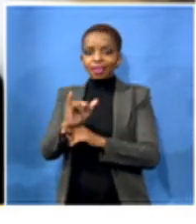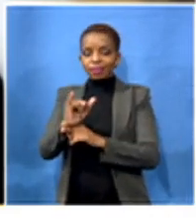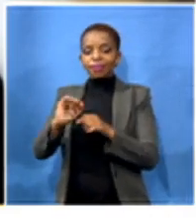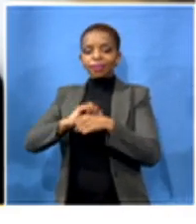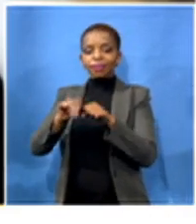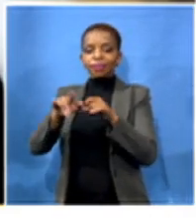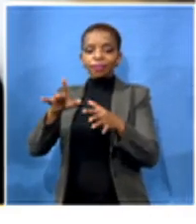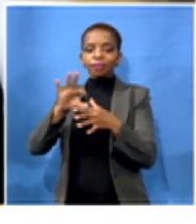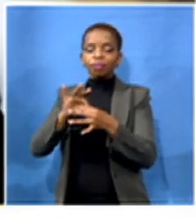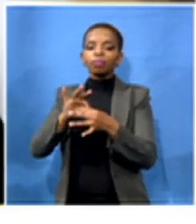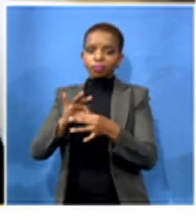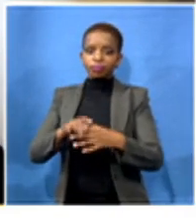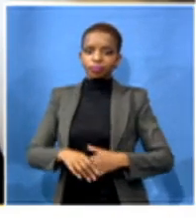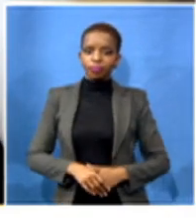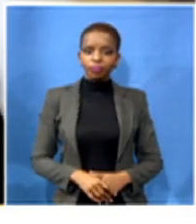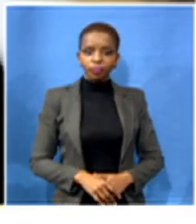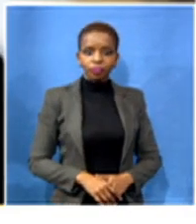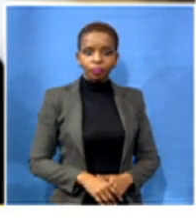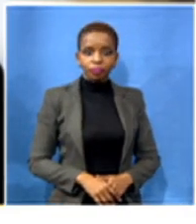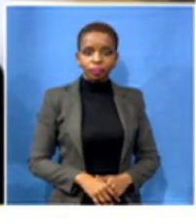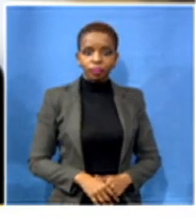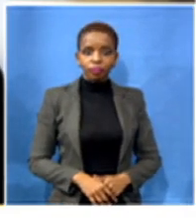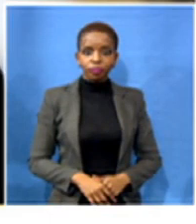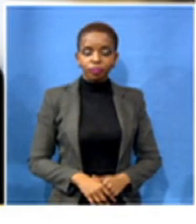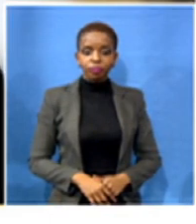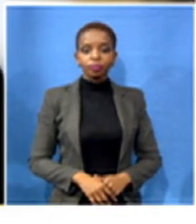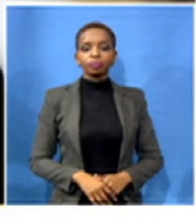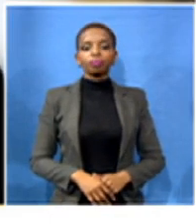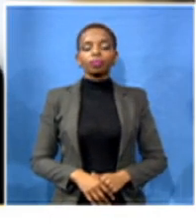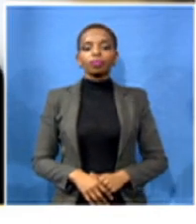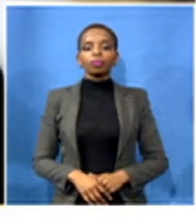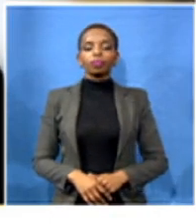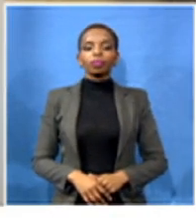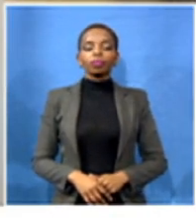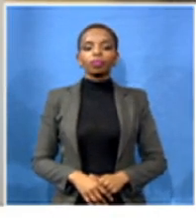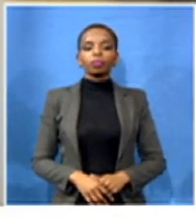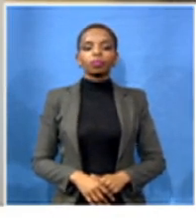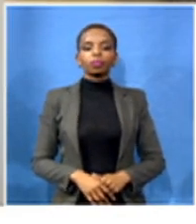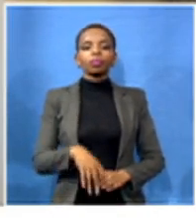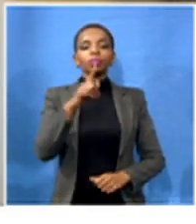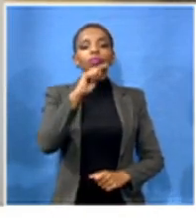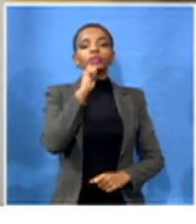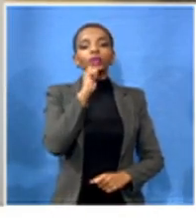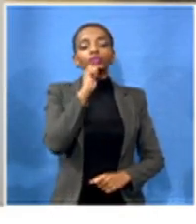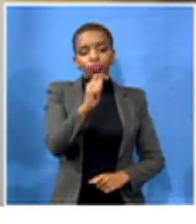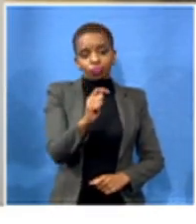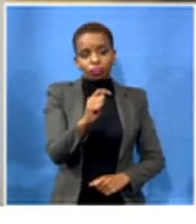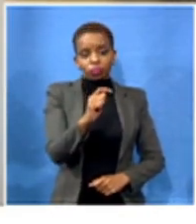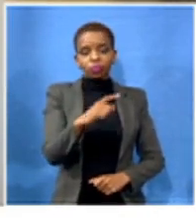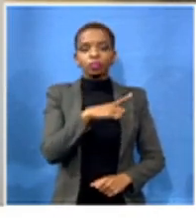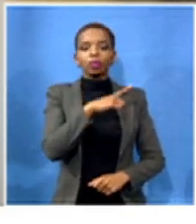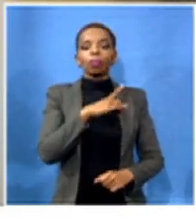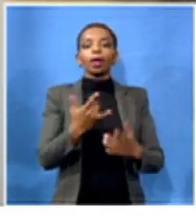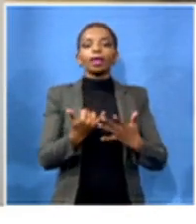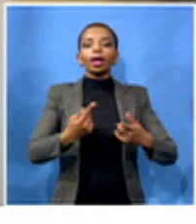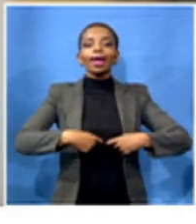That is true. So in terms of the expenses now, the schemes have